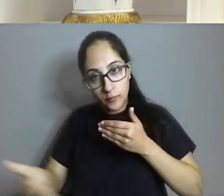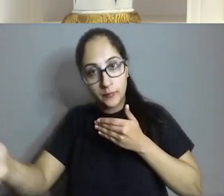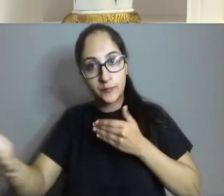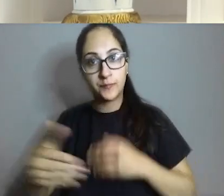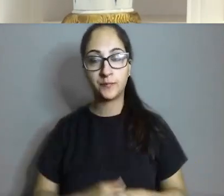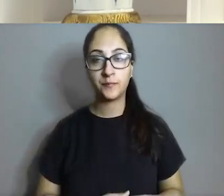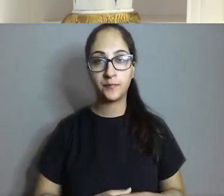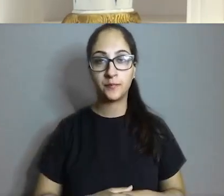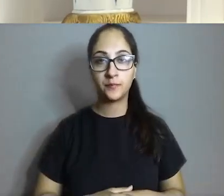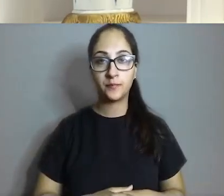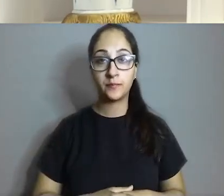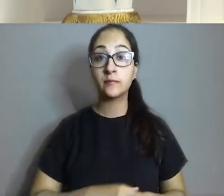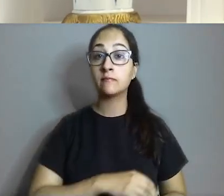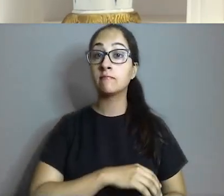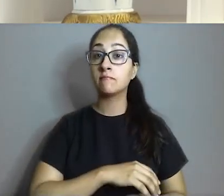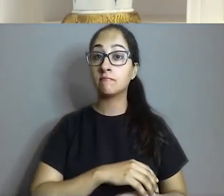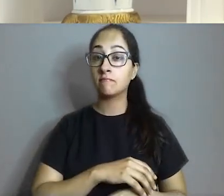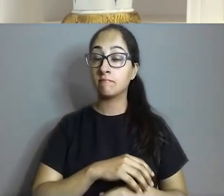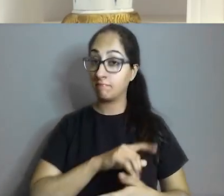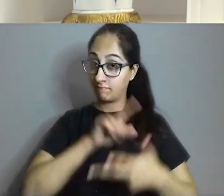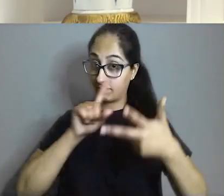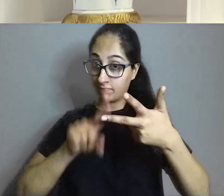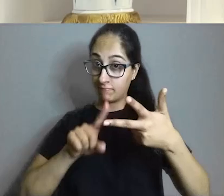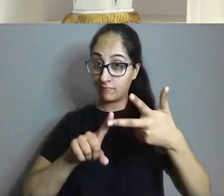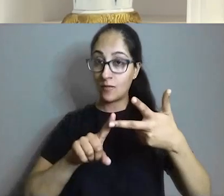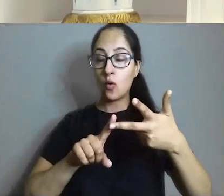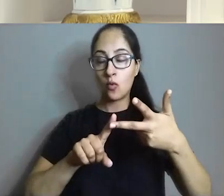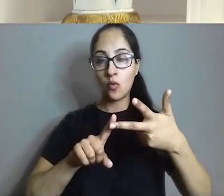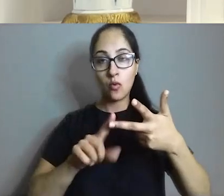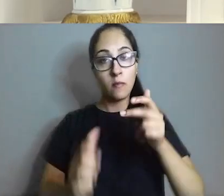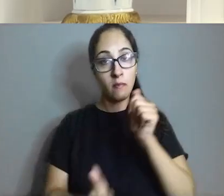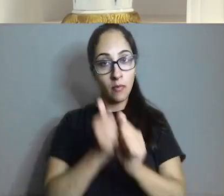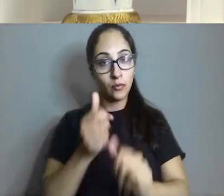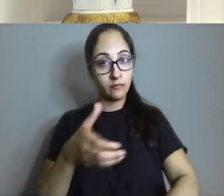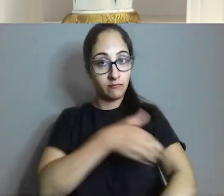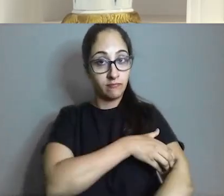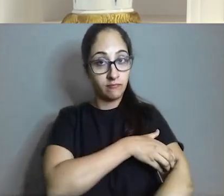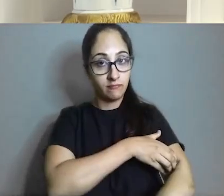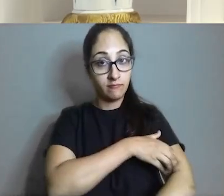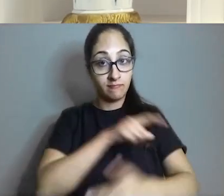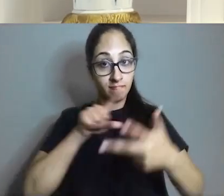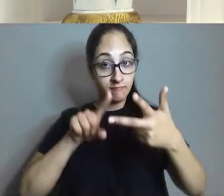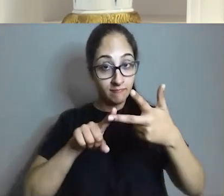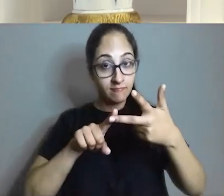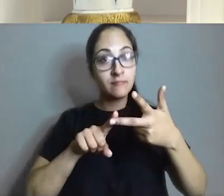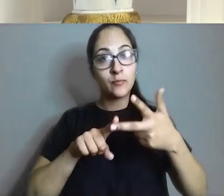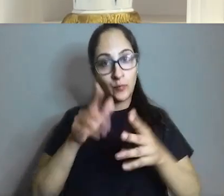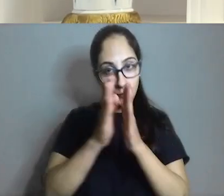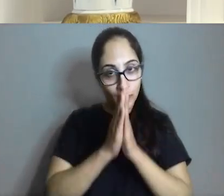Finally, perhaps the most powerful tool to develop resilience is faith.